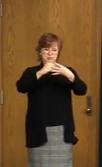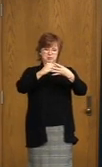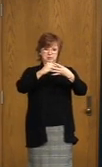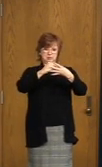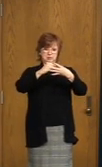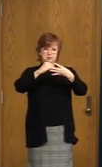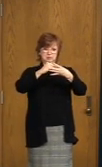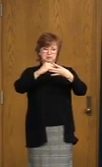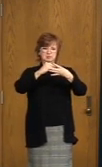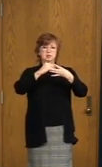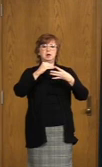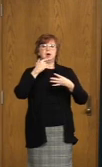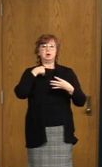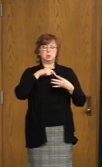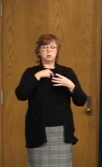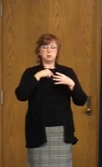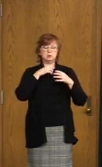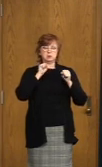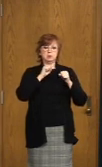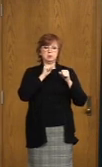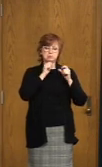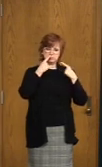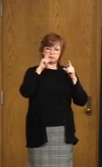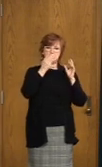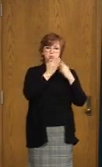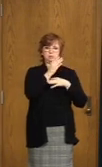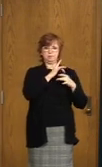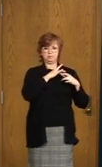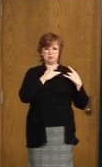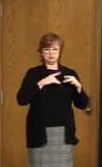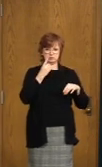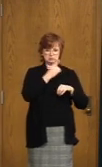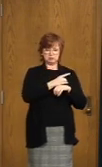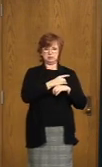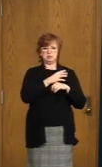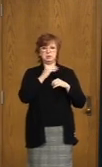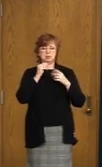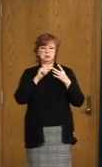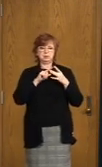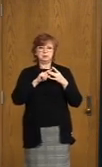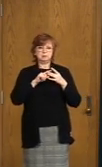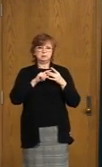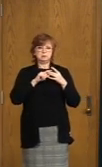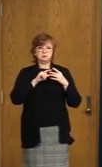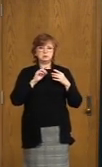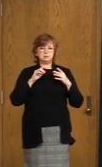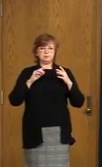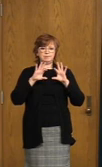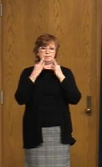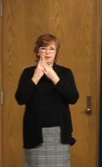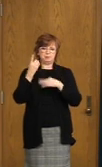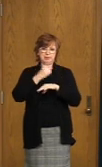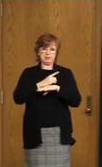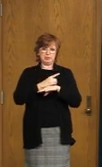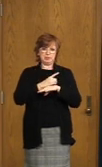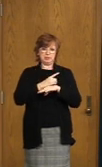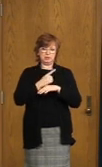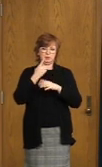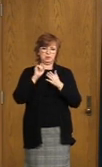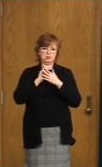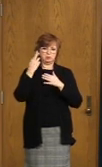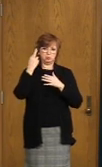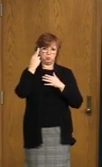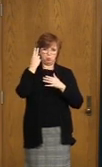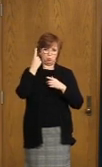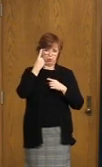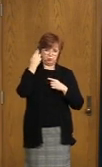we're able to get through both of those holidays without experiencing another bump like we did after Christmas. So that's part of the reason for the 3